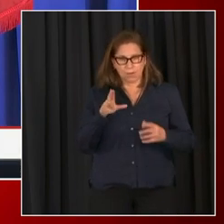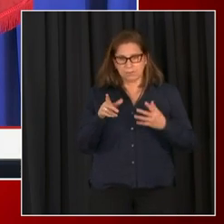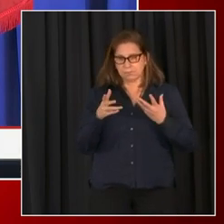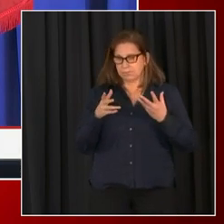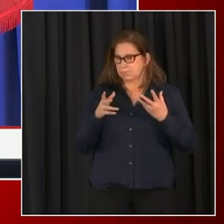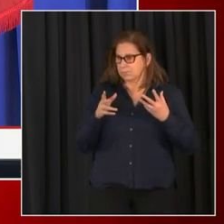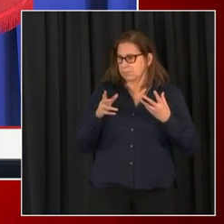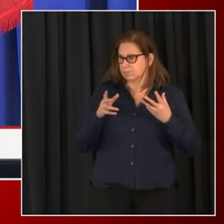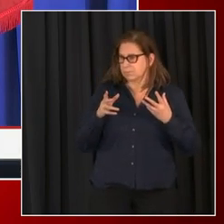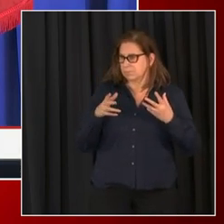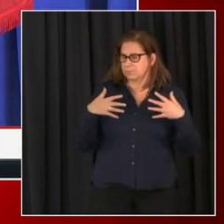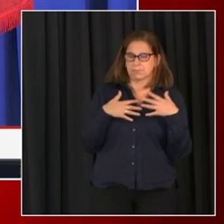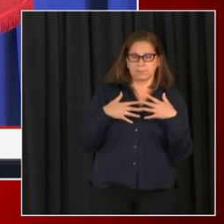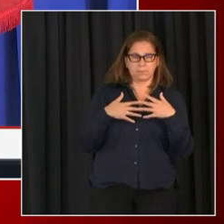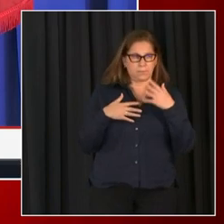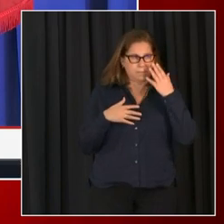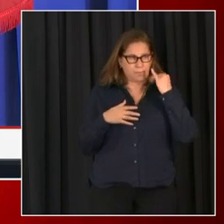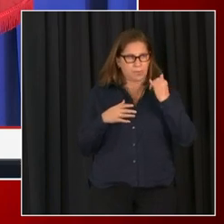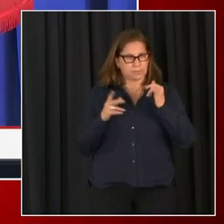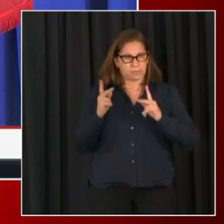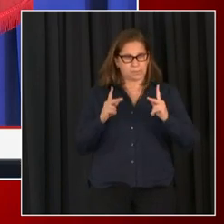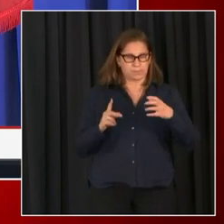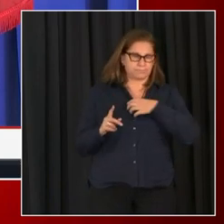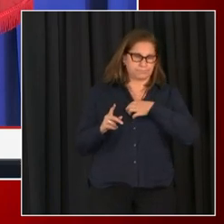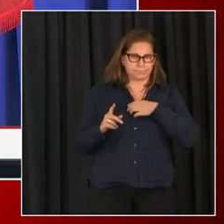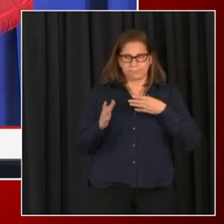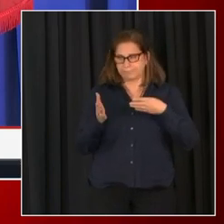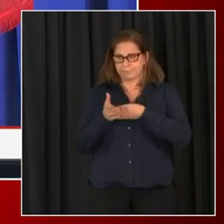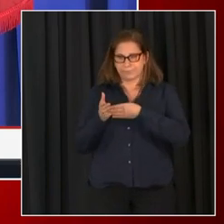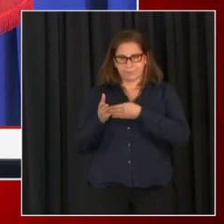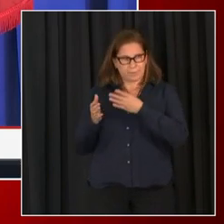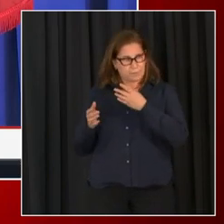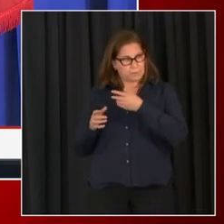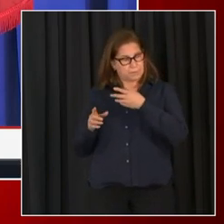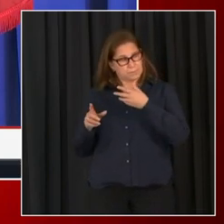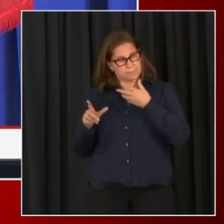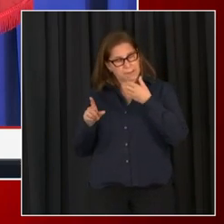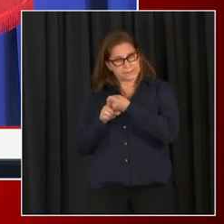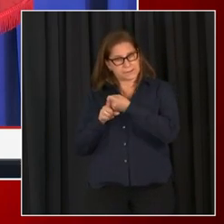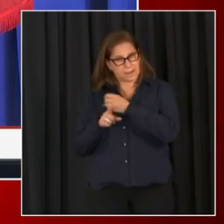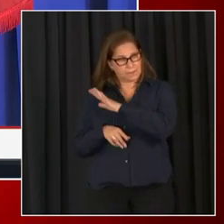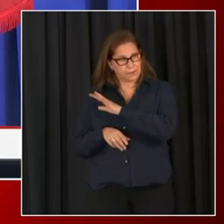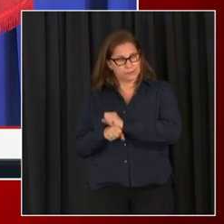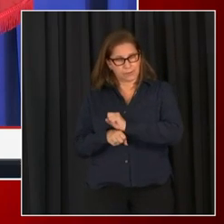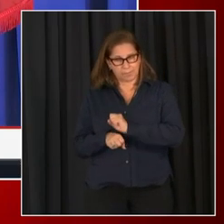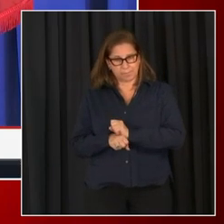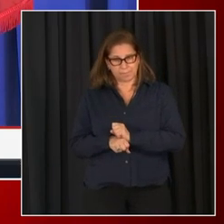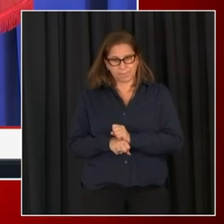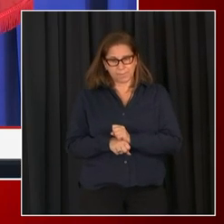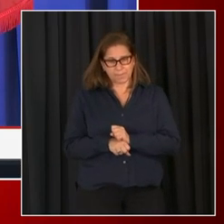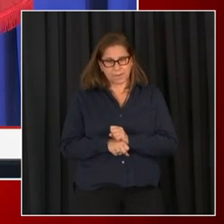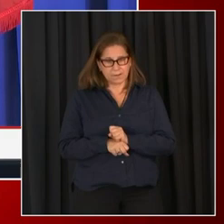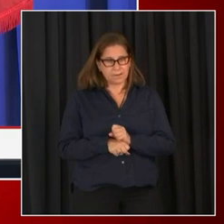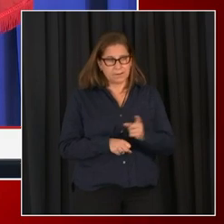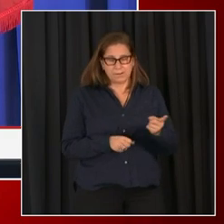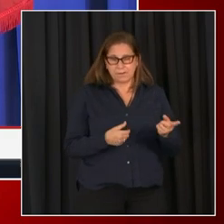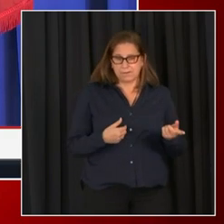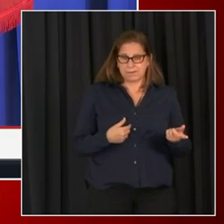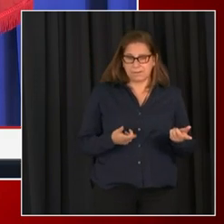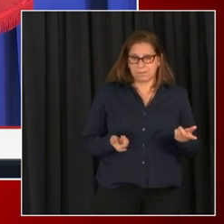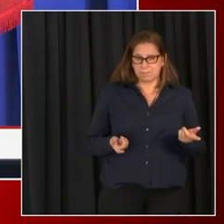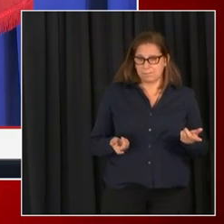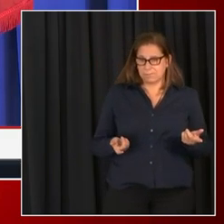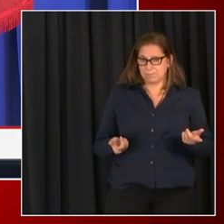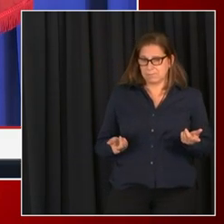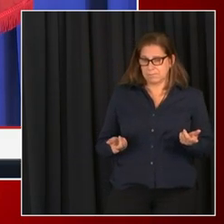not to say that Chief Newsham wasn't, and he may have been, I'm not sure about that. But we don't see any, I don't see,